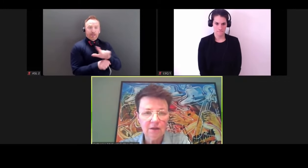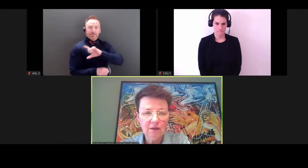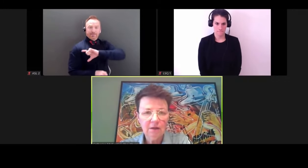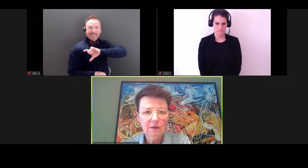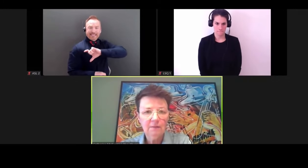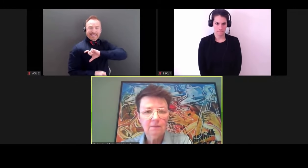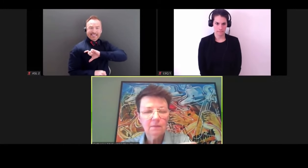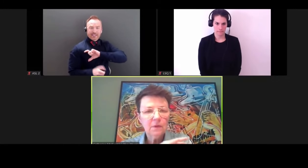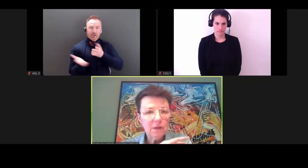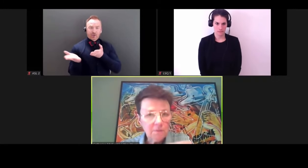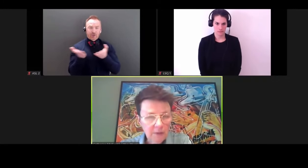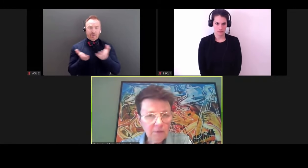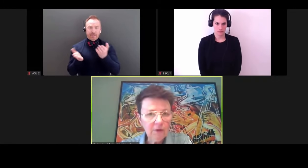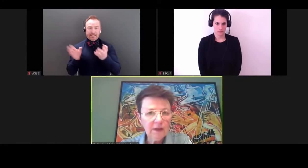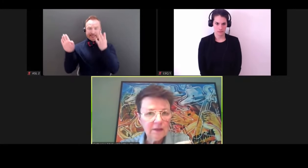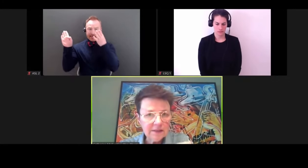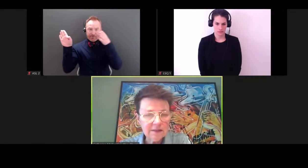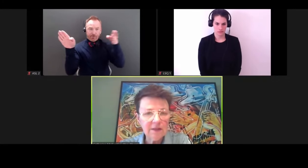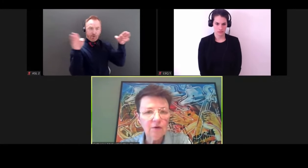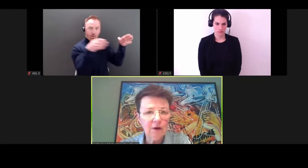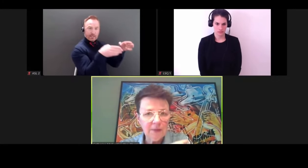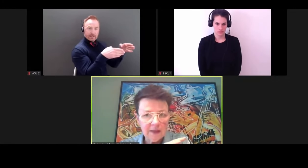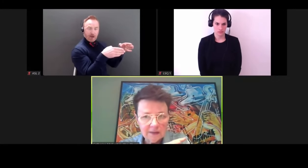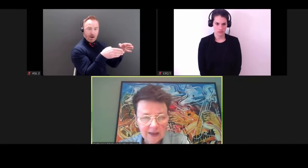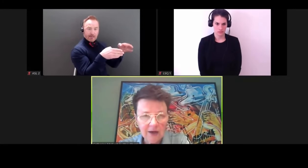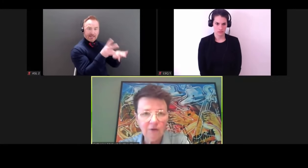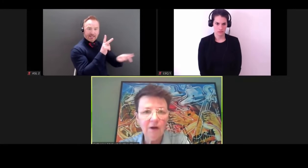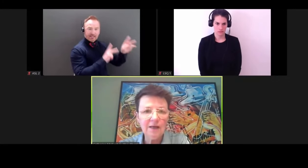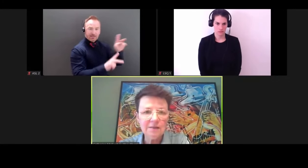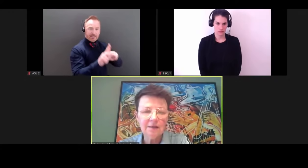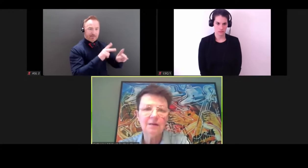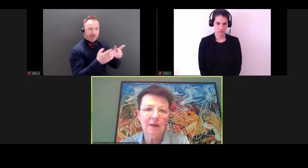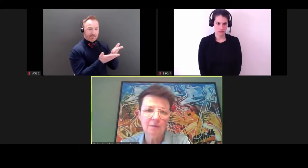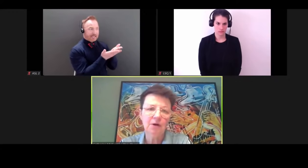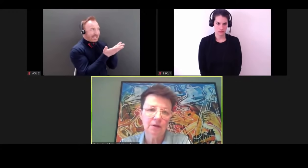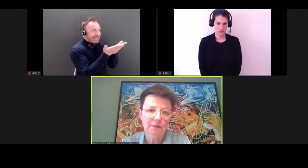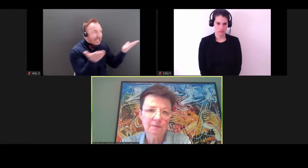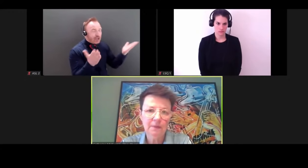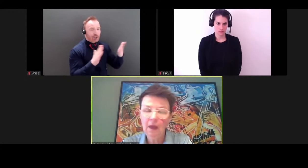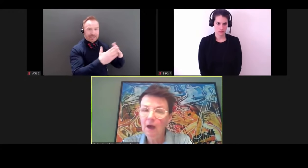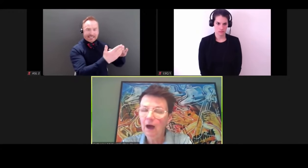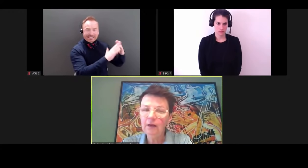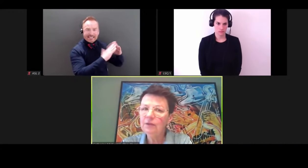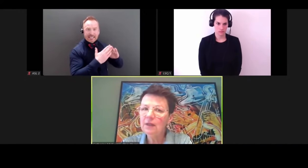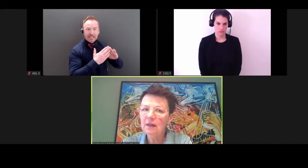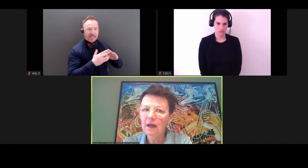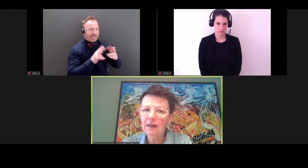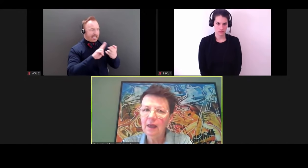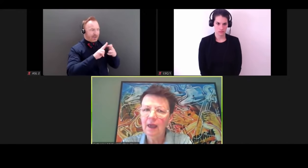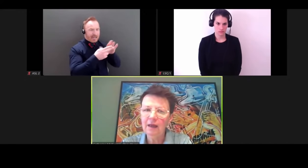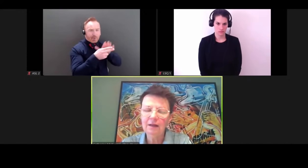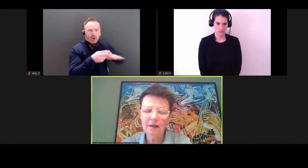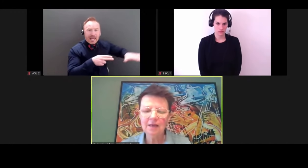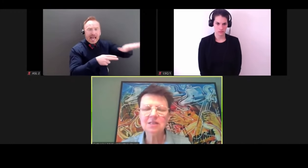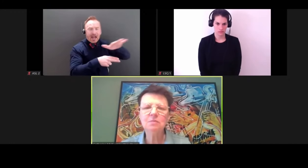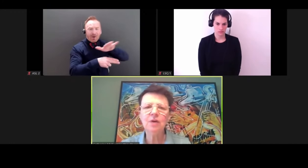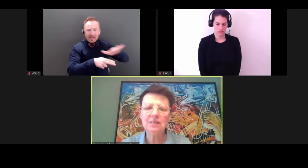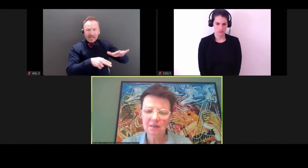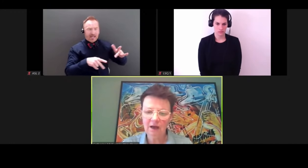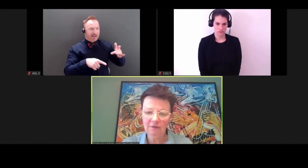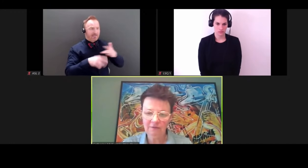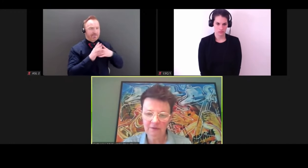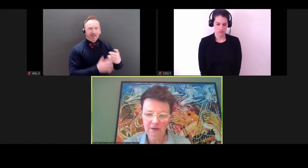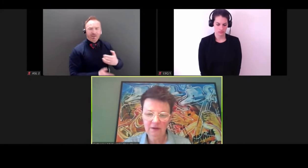attention to the people in this city who are being terrorized in their neighborhood. I don't think that I can